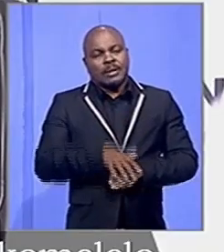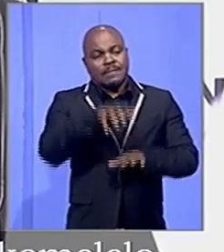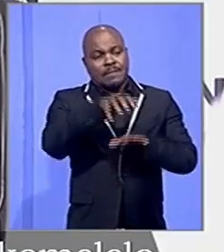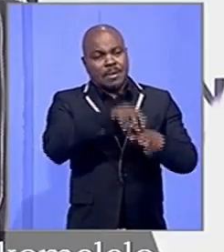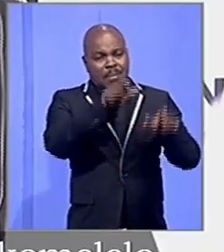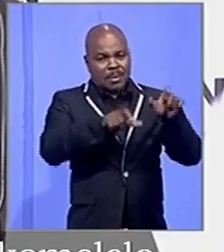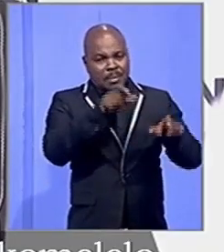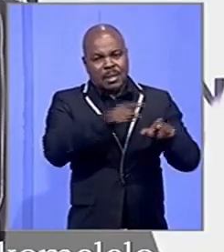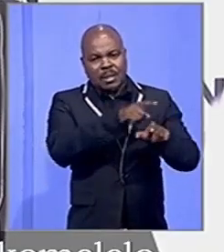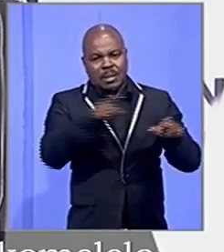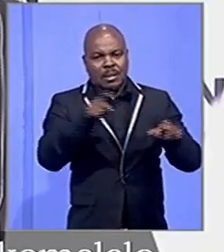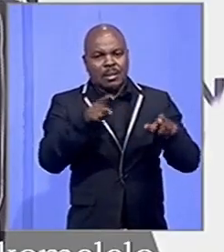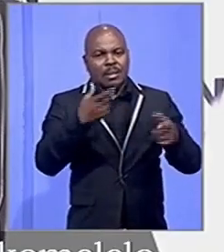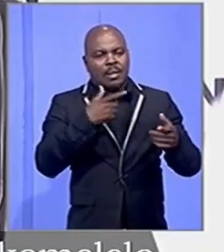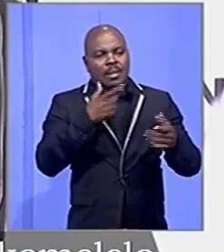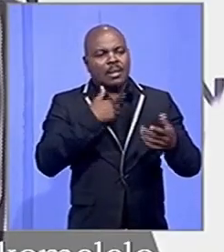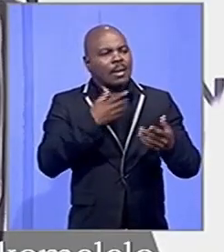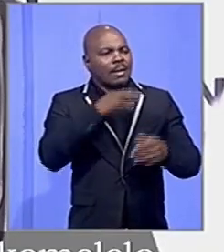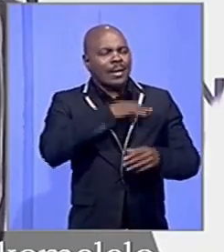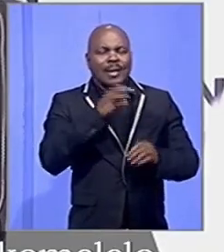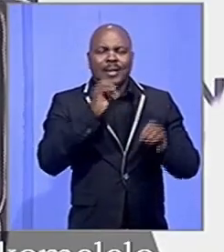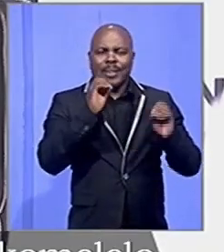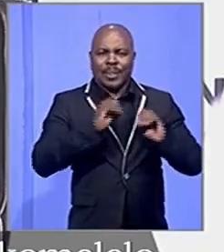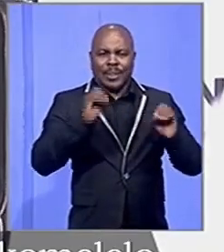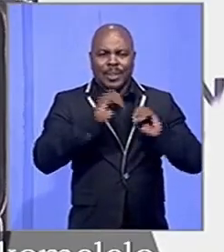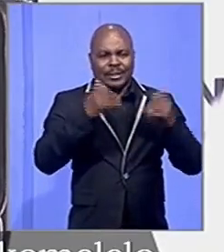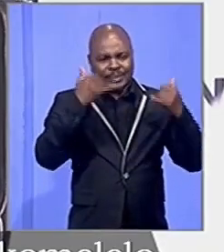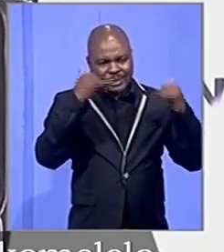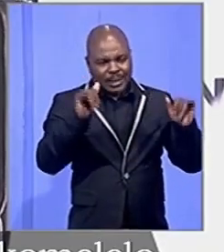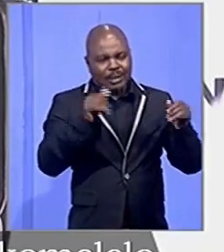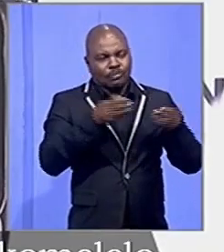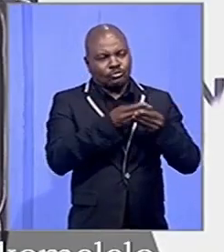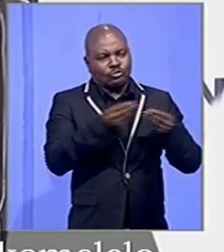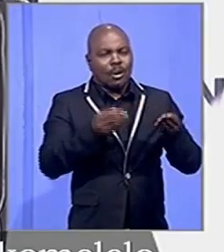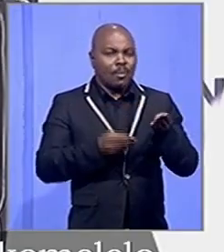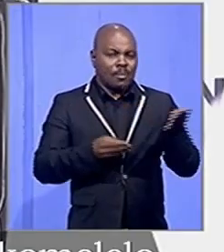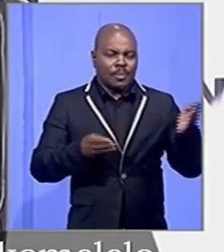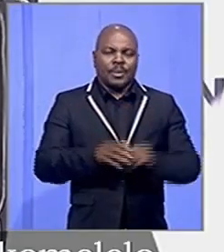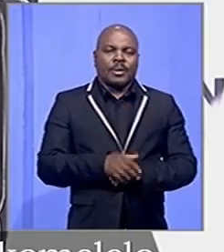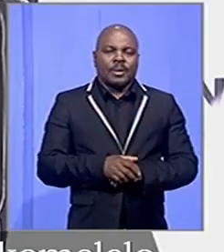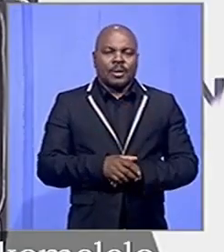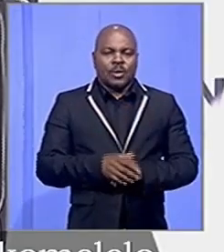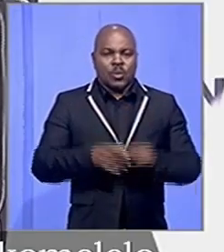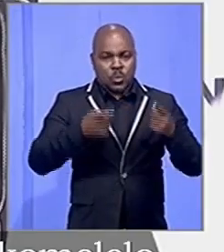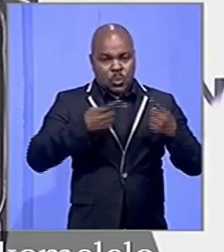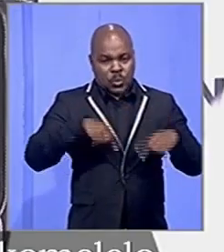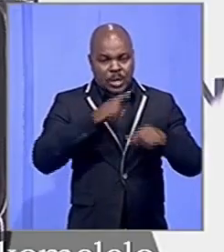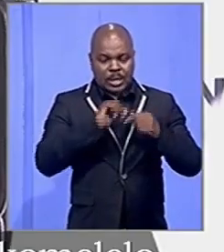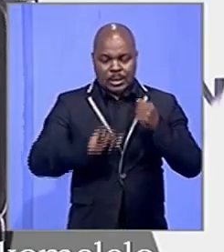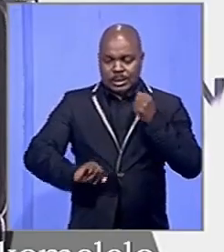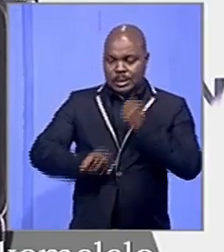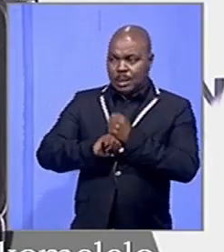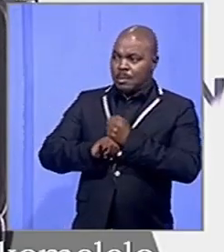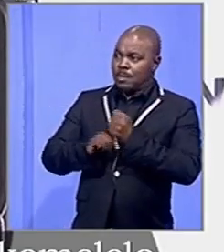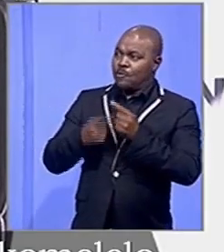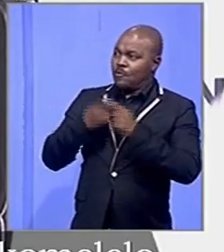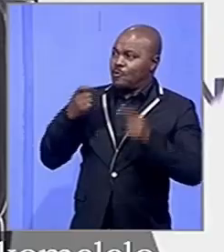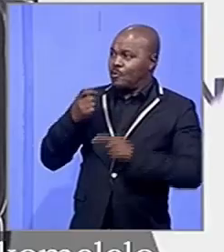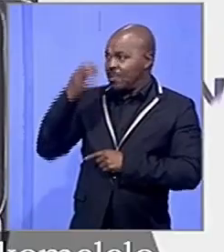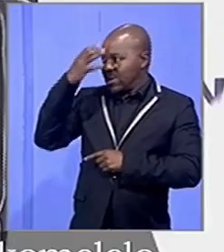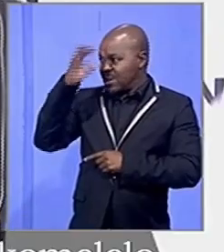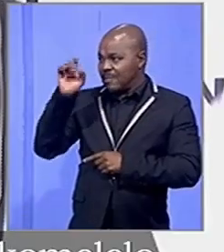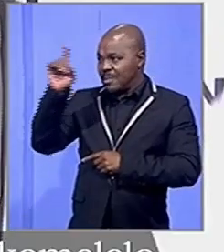farmers didn't really restructure it again. So they are still in a drought situation. And we didn't really have that support from